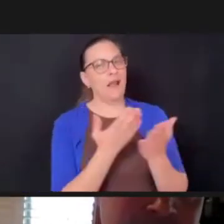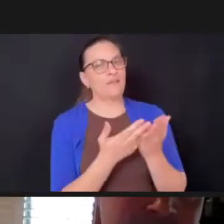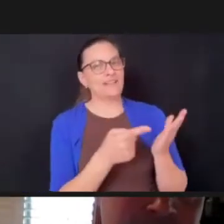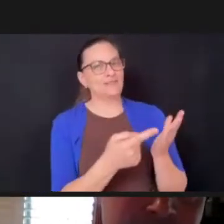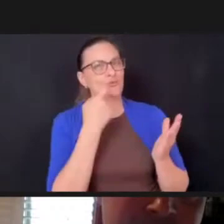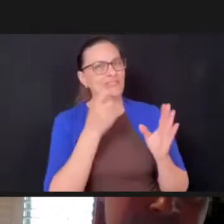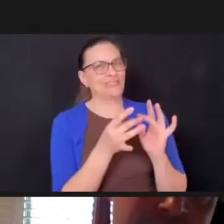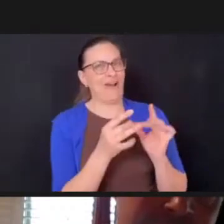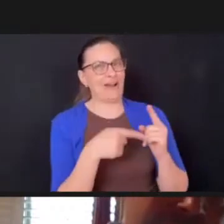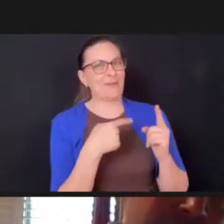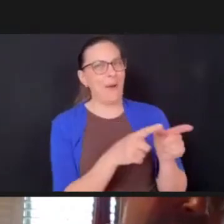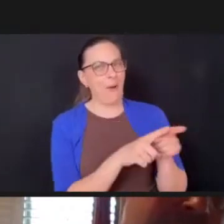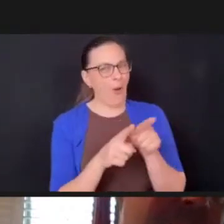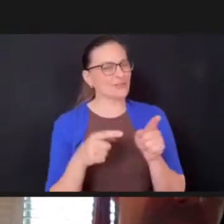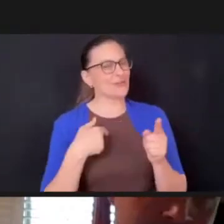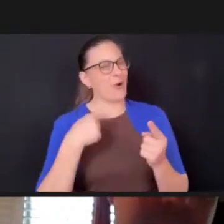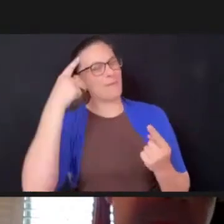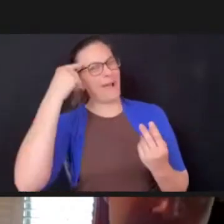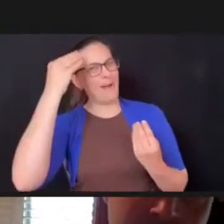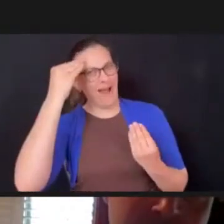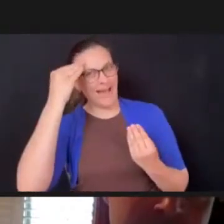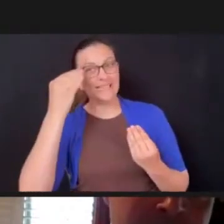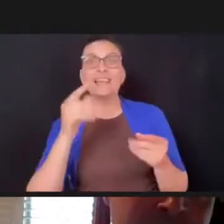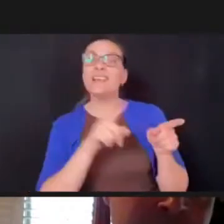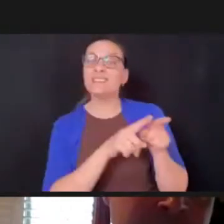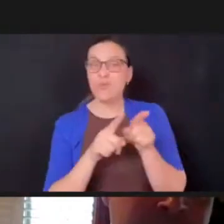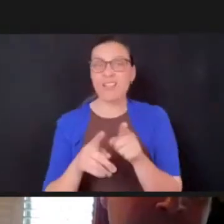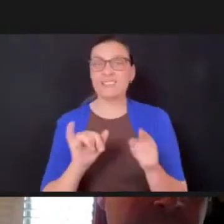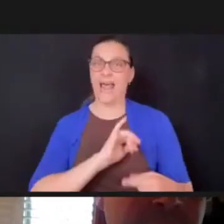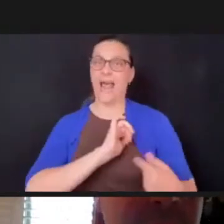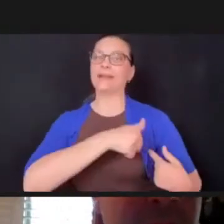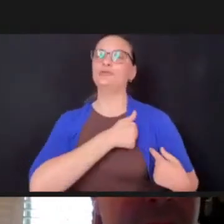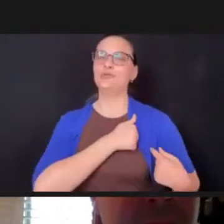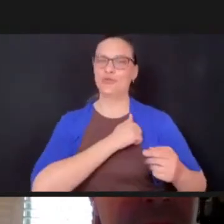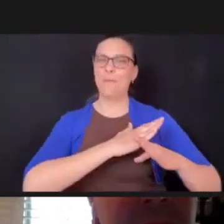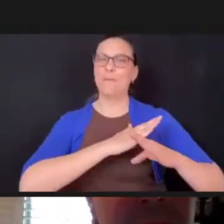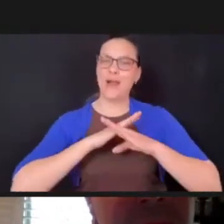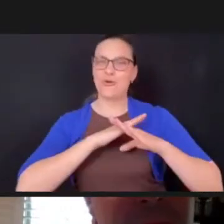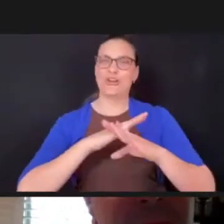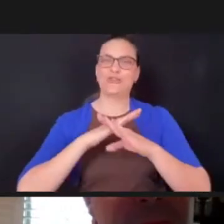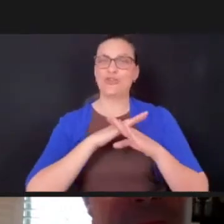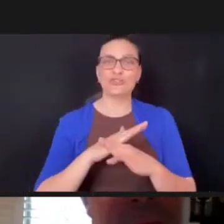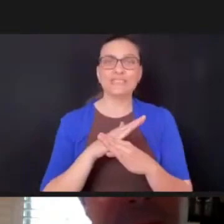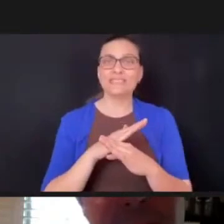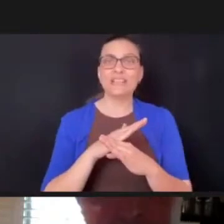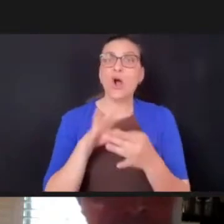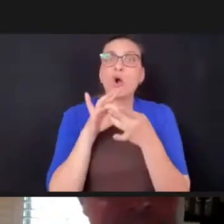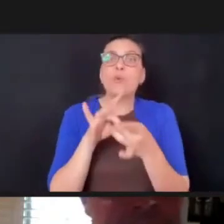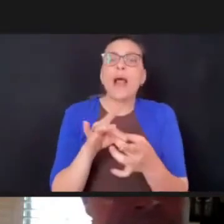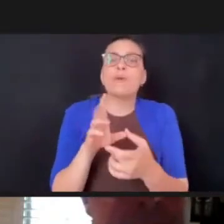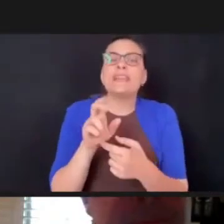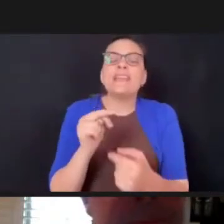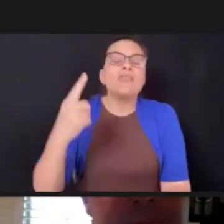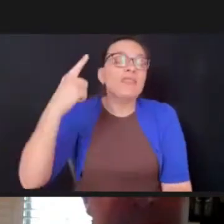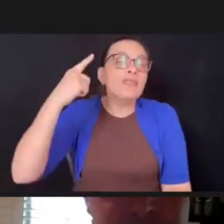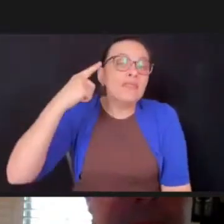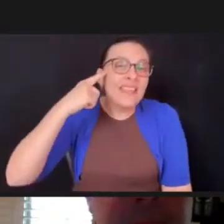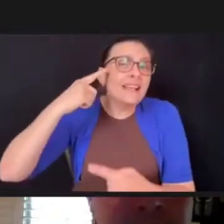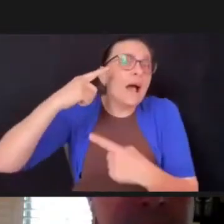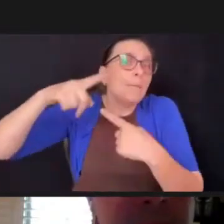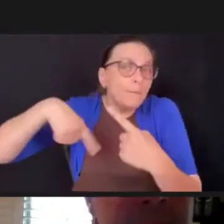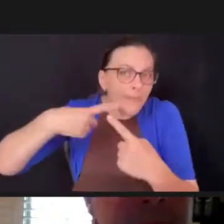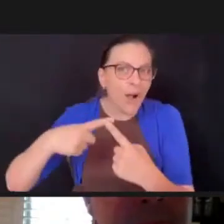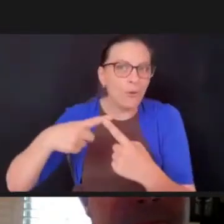as kind of attitudinal barriers around even thinking about access and